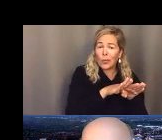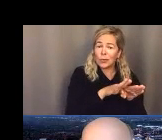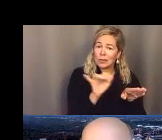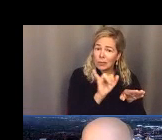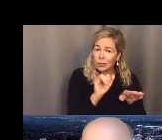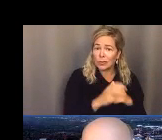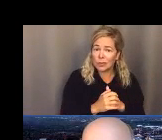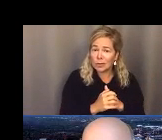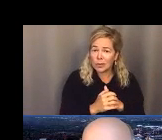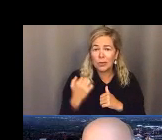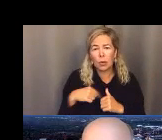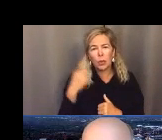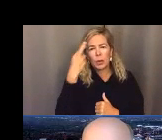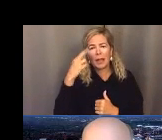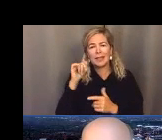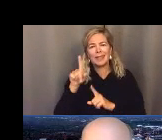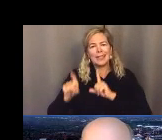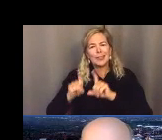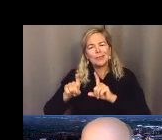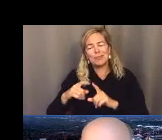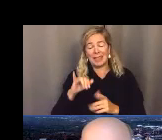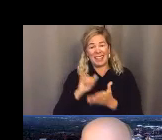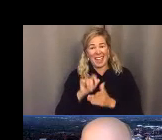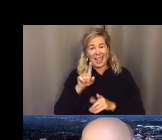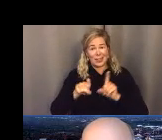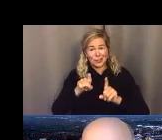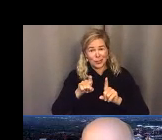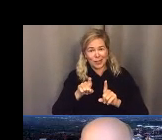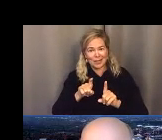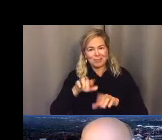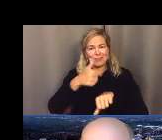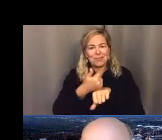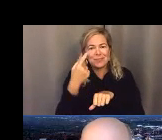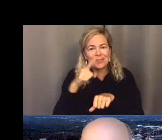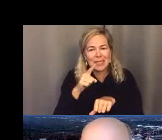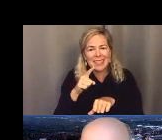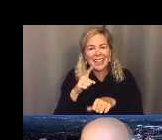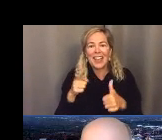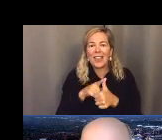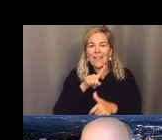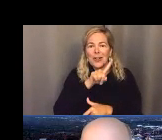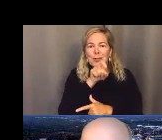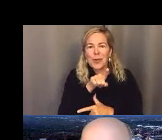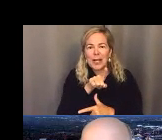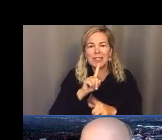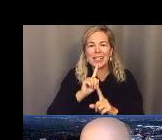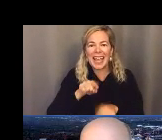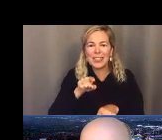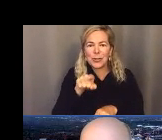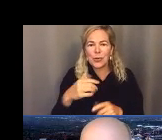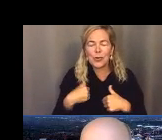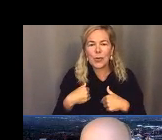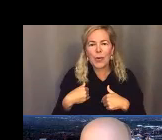we realized that the survey was designed. If you went into the first question and then answered that you had a dependent greater